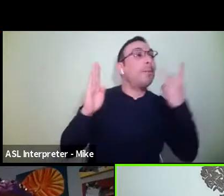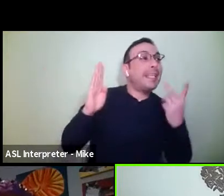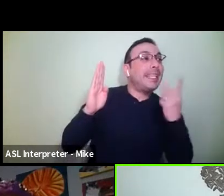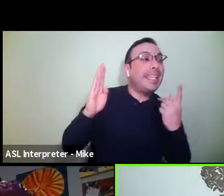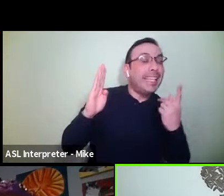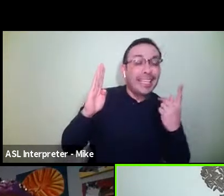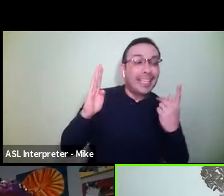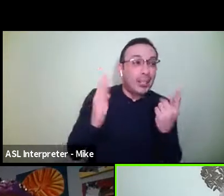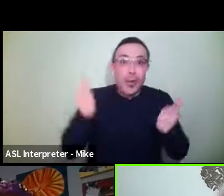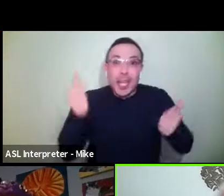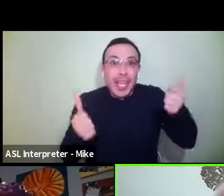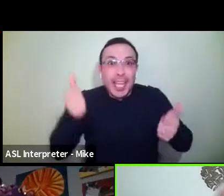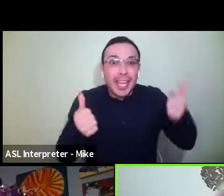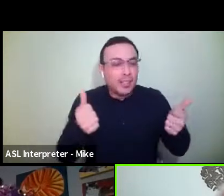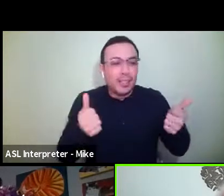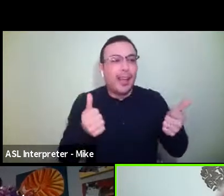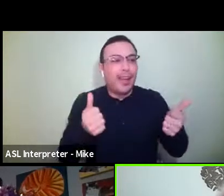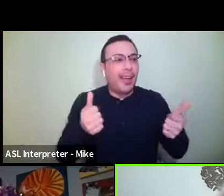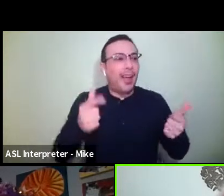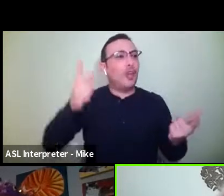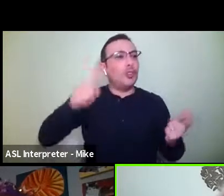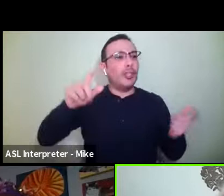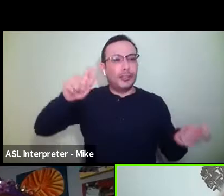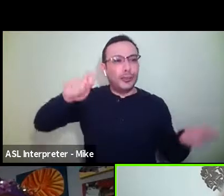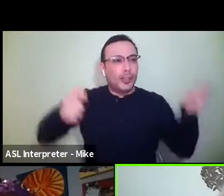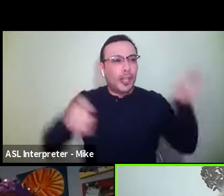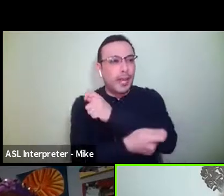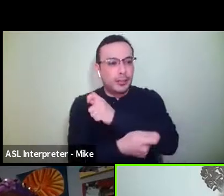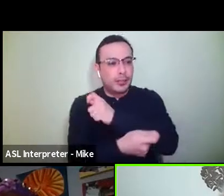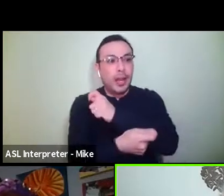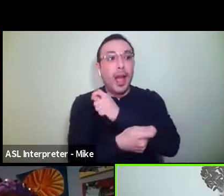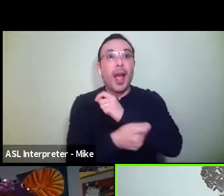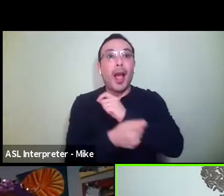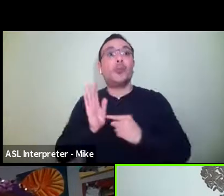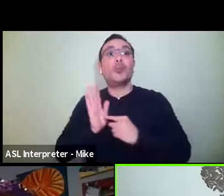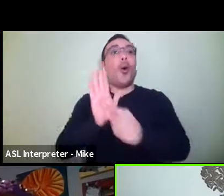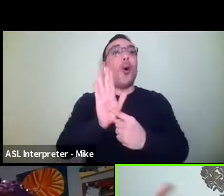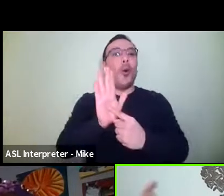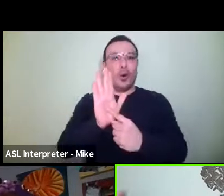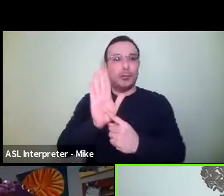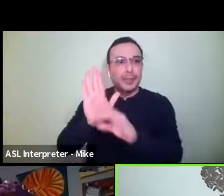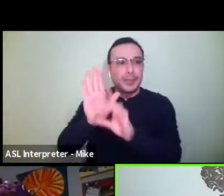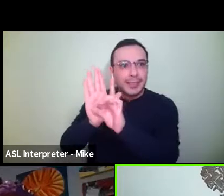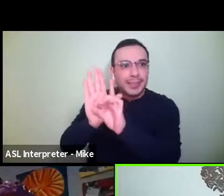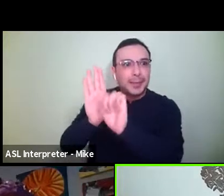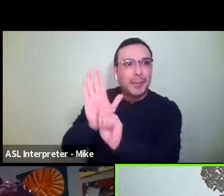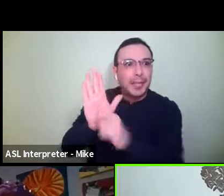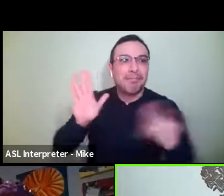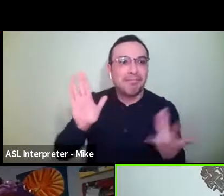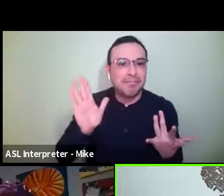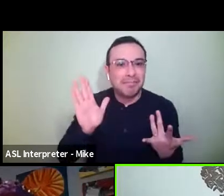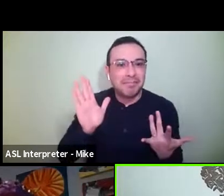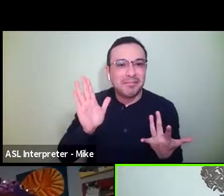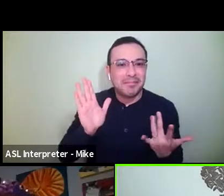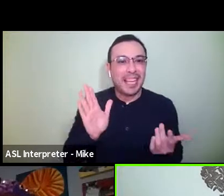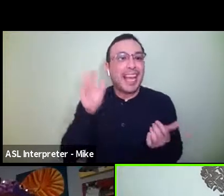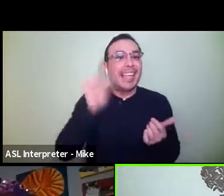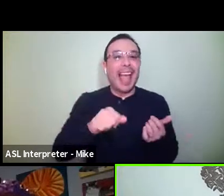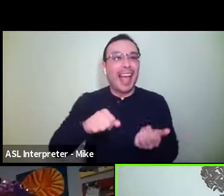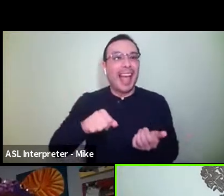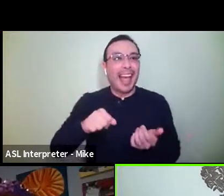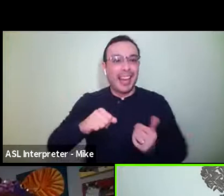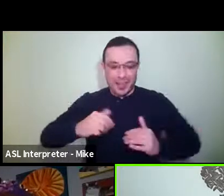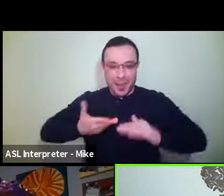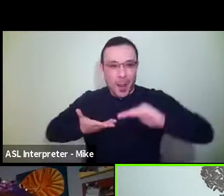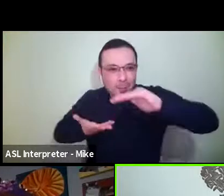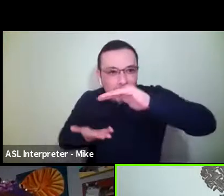be exactly what you just described. And people could start making cakes